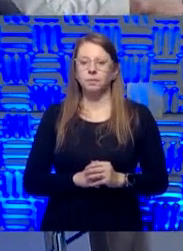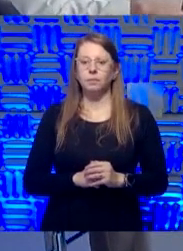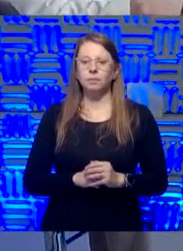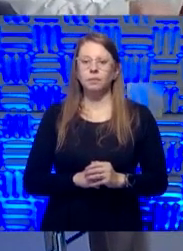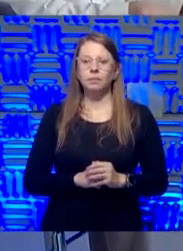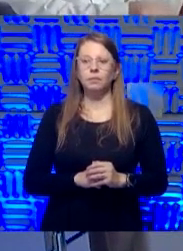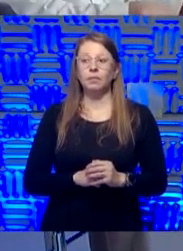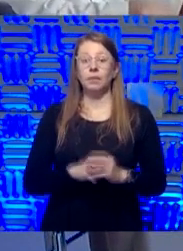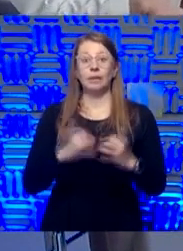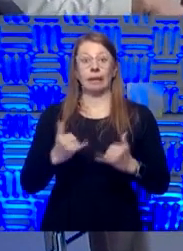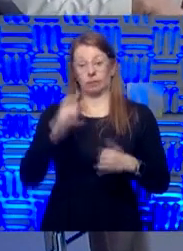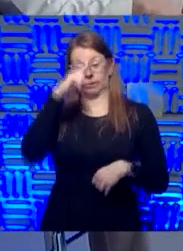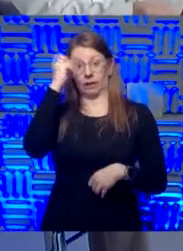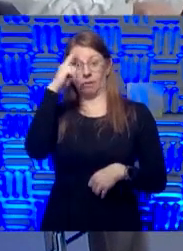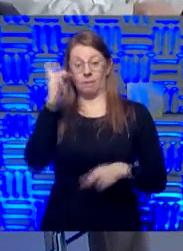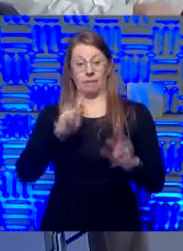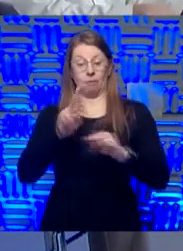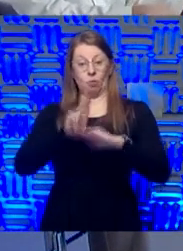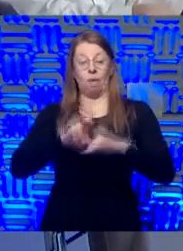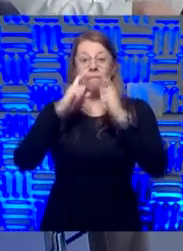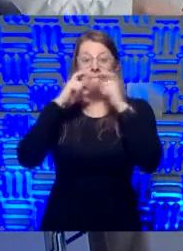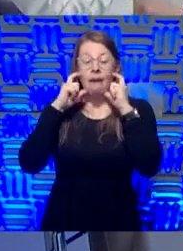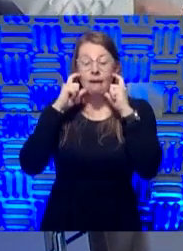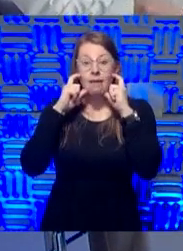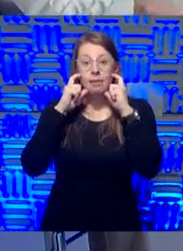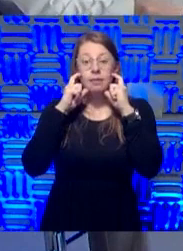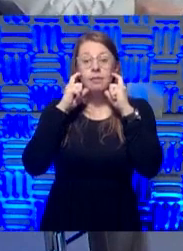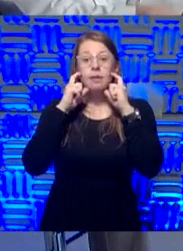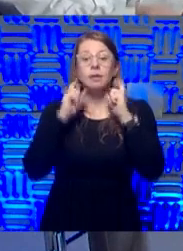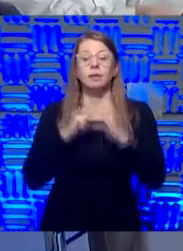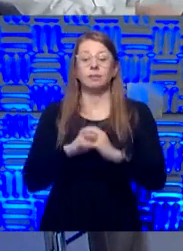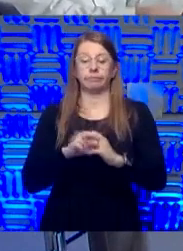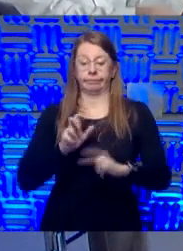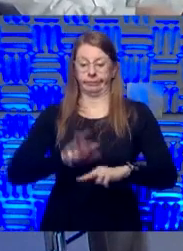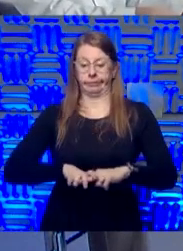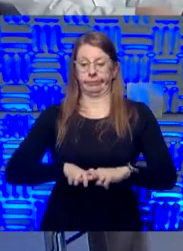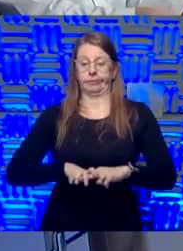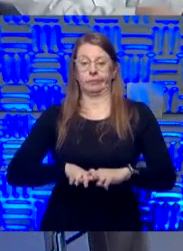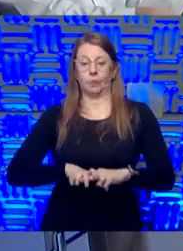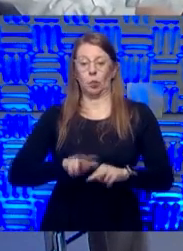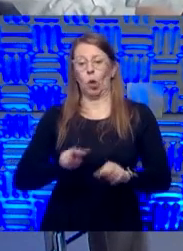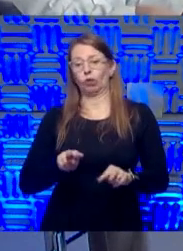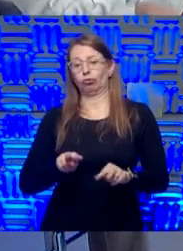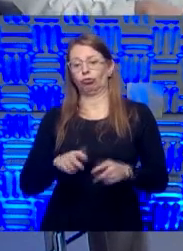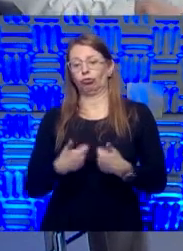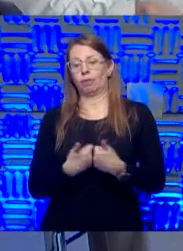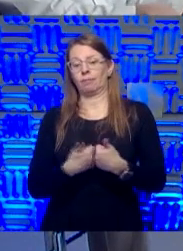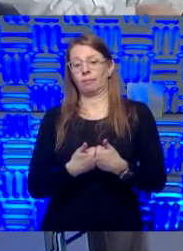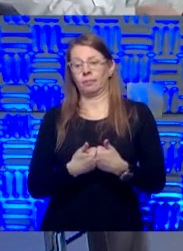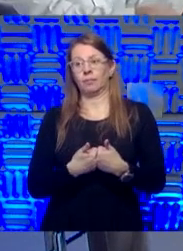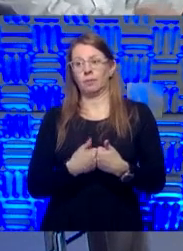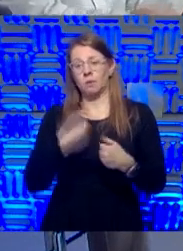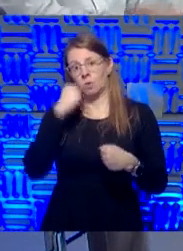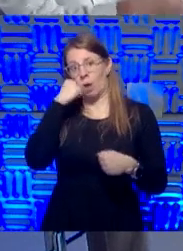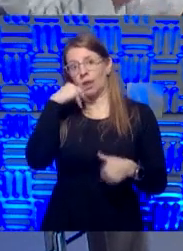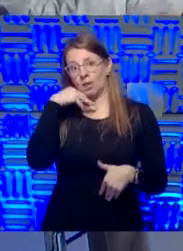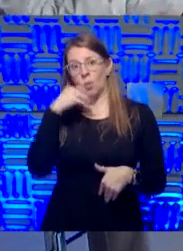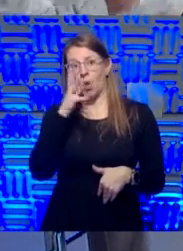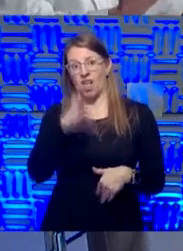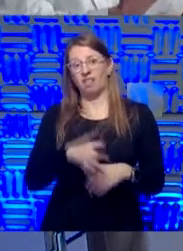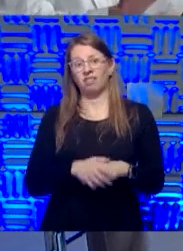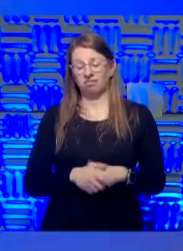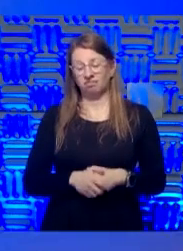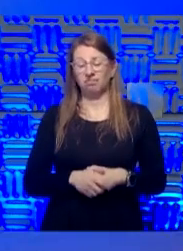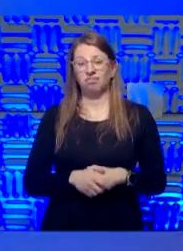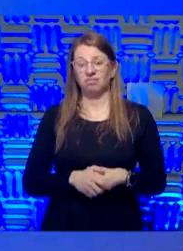to the summer now and people are wearing masks, even just sitting on the sidelines and watching, you're probably going to be sweating. It's probably going to